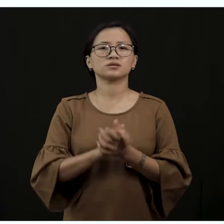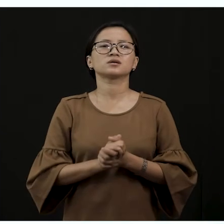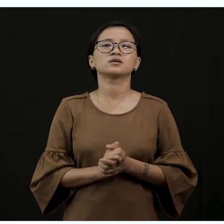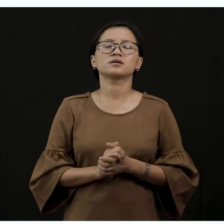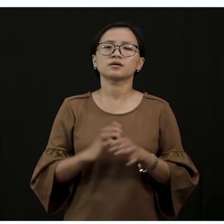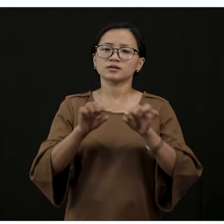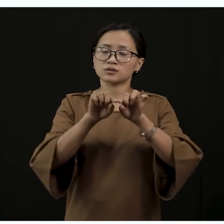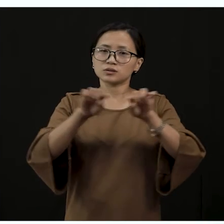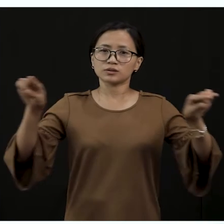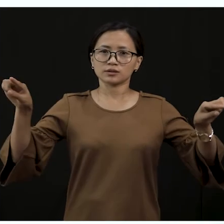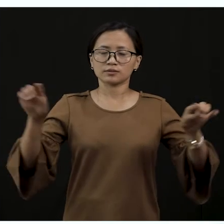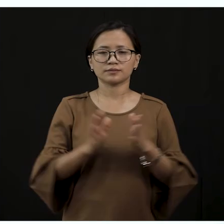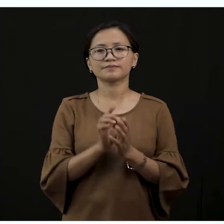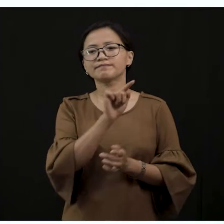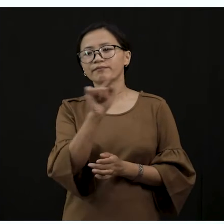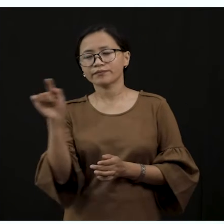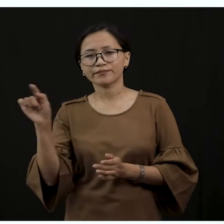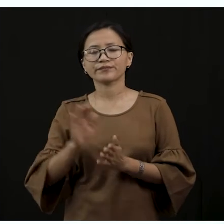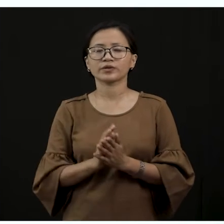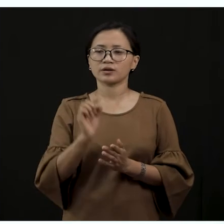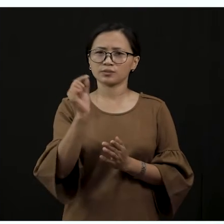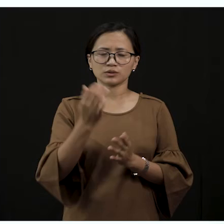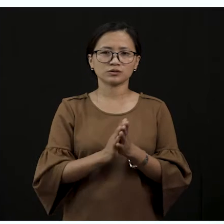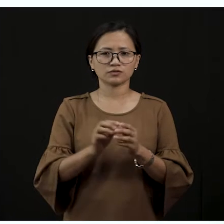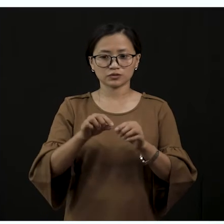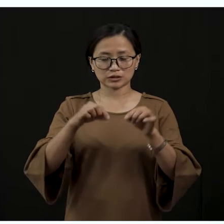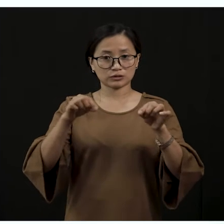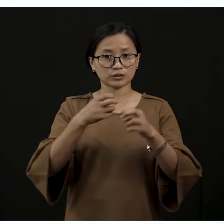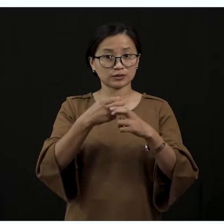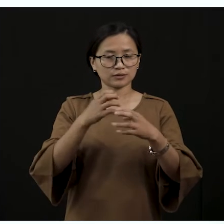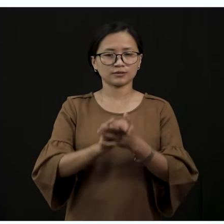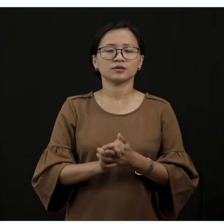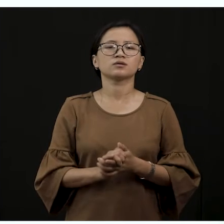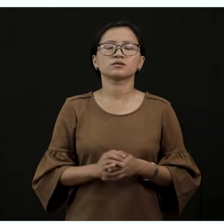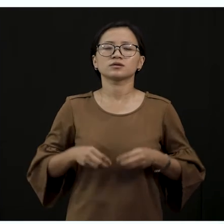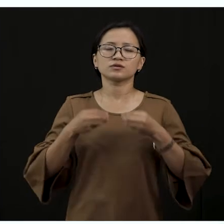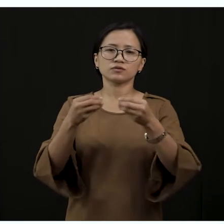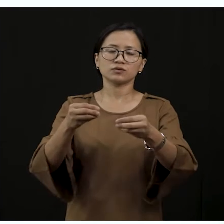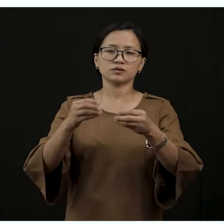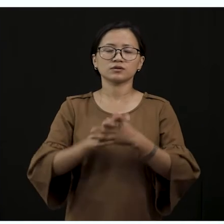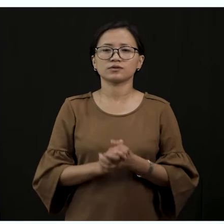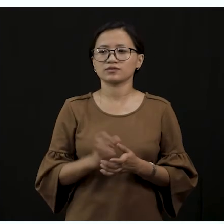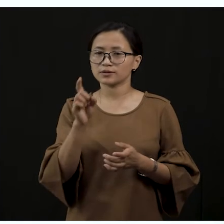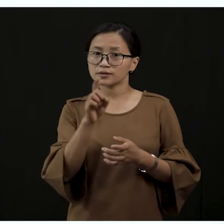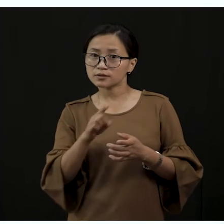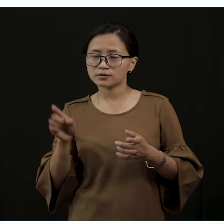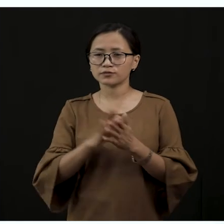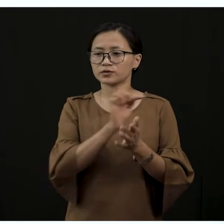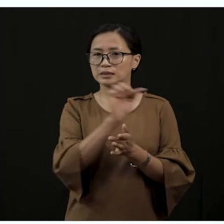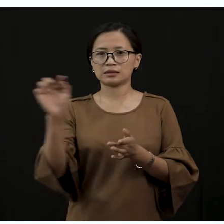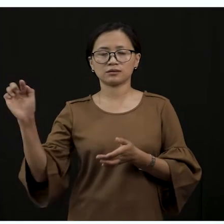give you a straight line, and a piece of string held loosely will give you a curved